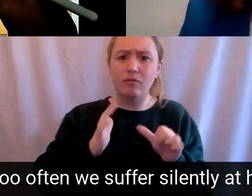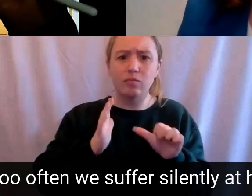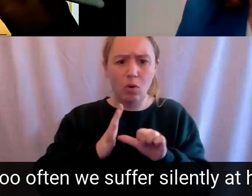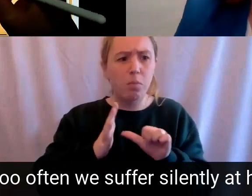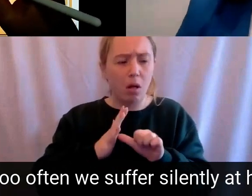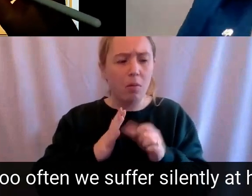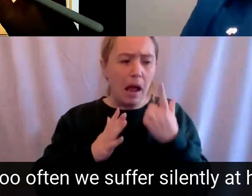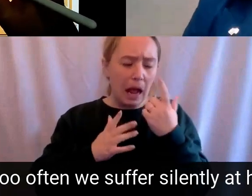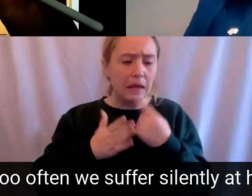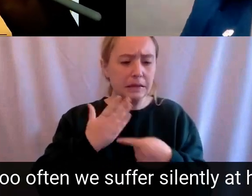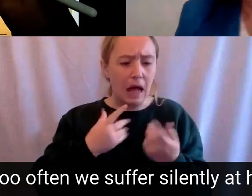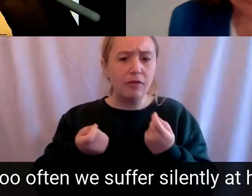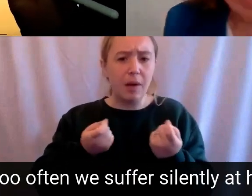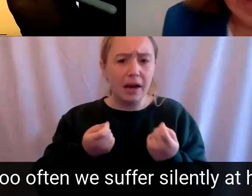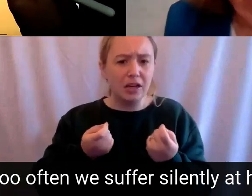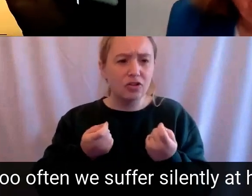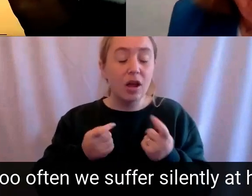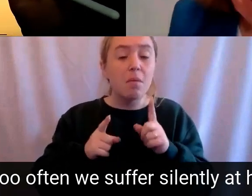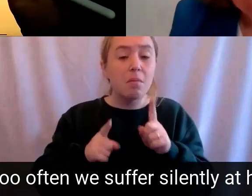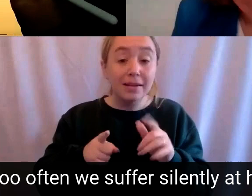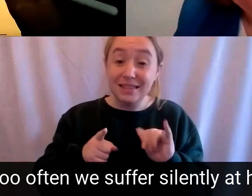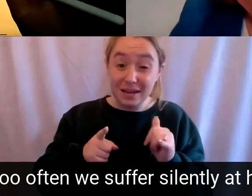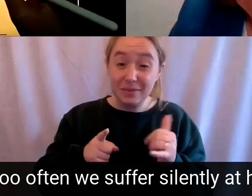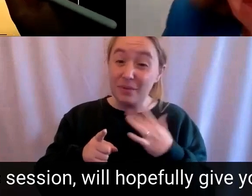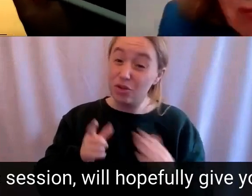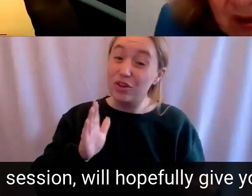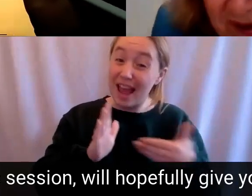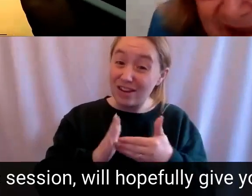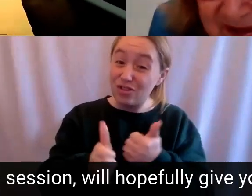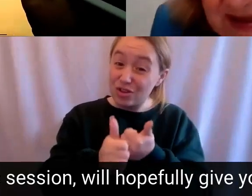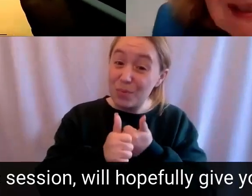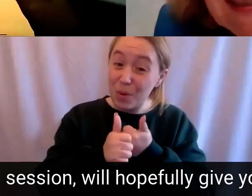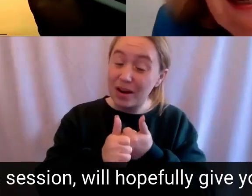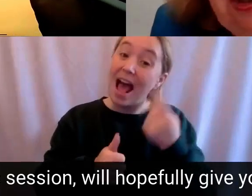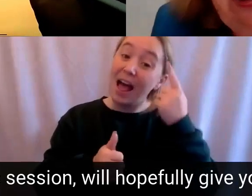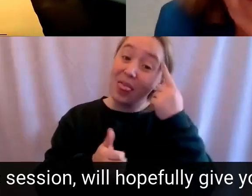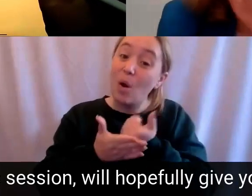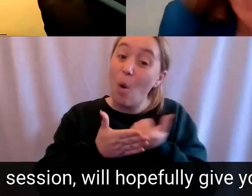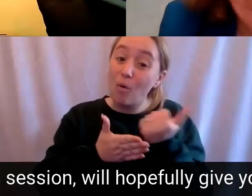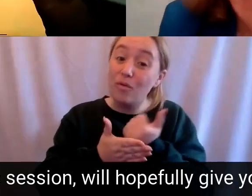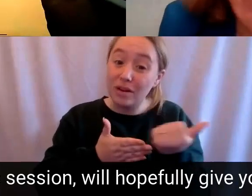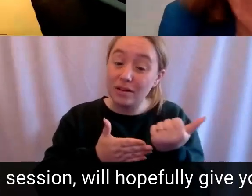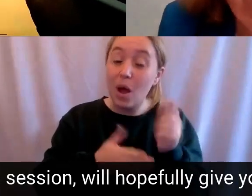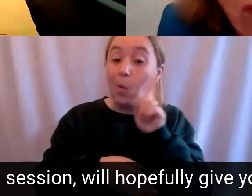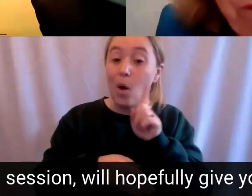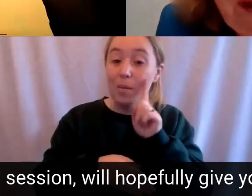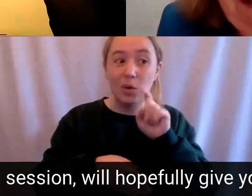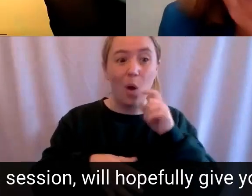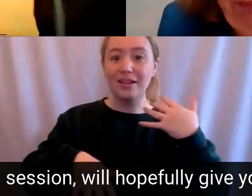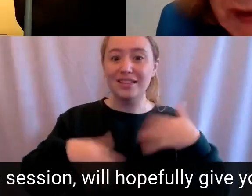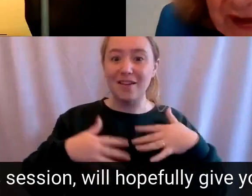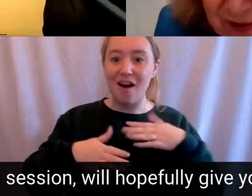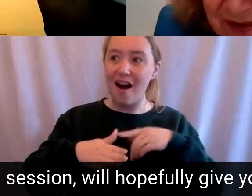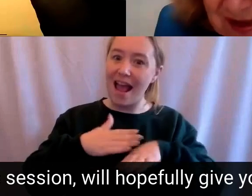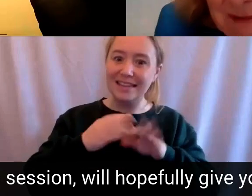Because I think too often we suffer silently at home as women. So again, today's session will hopefully